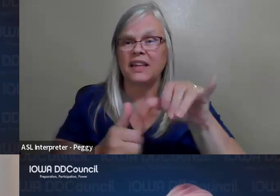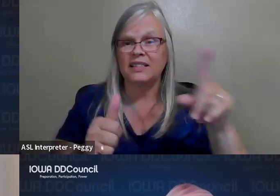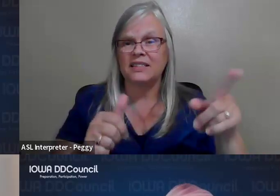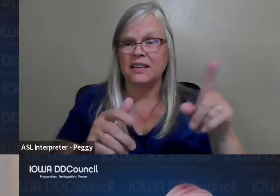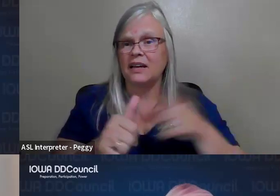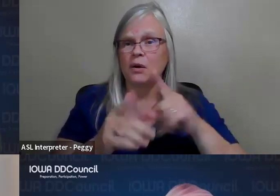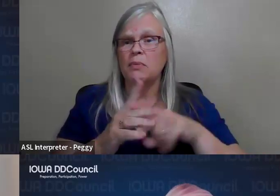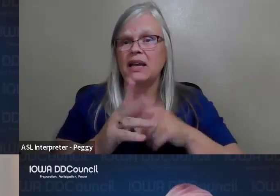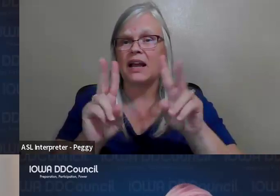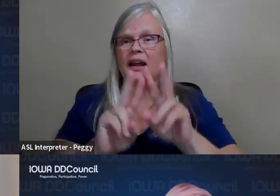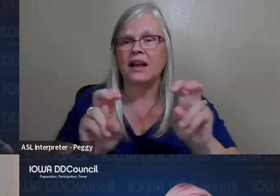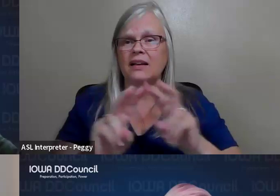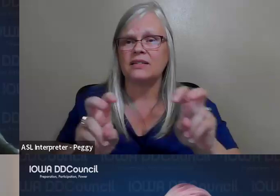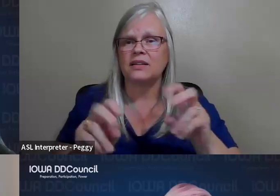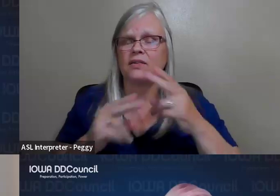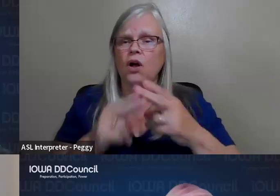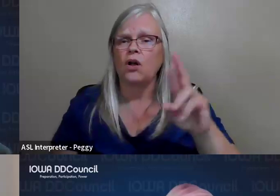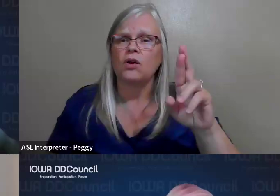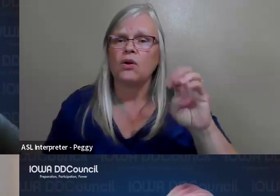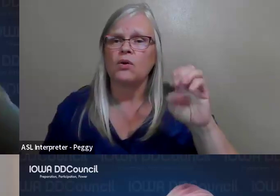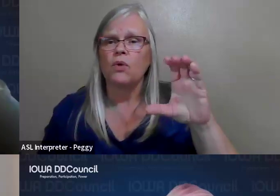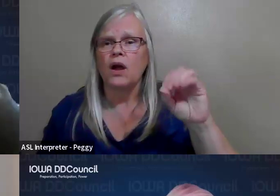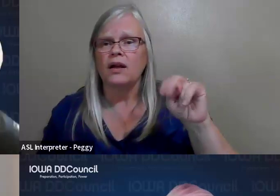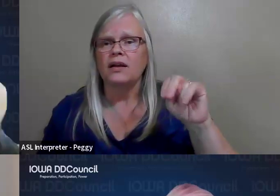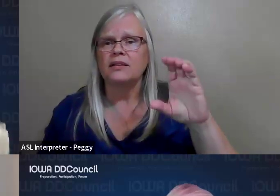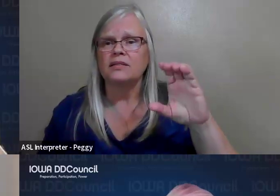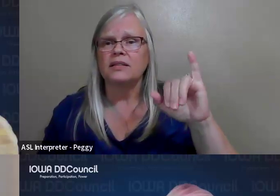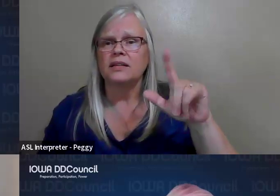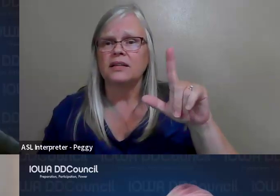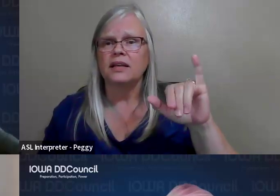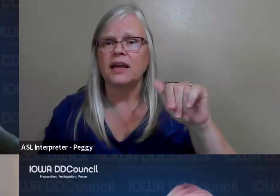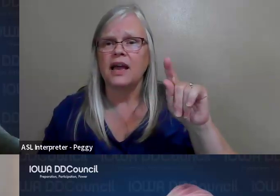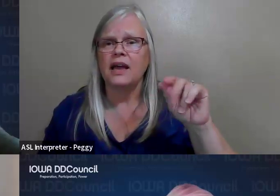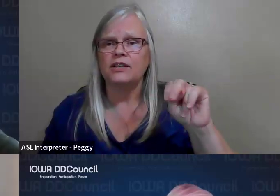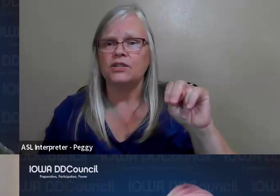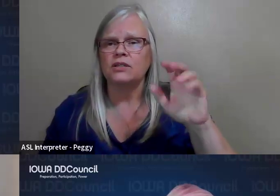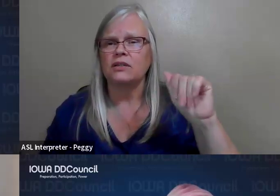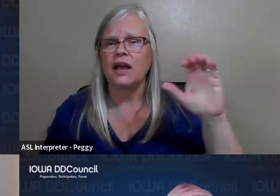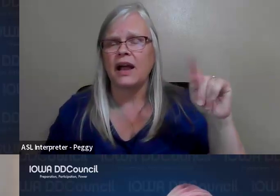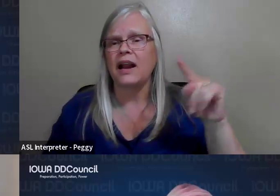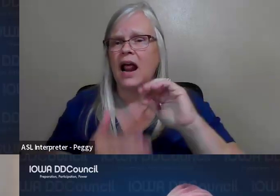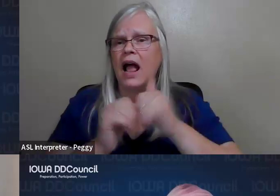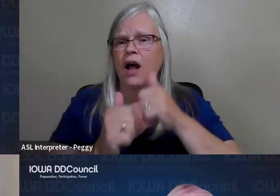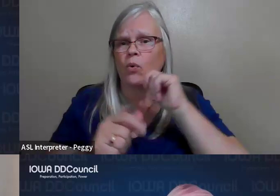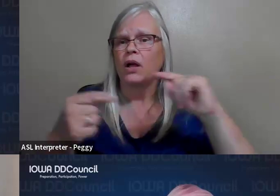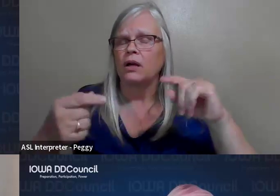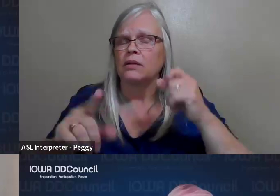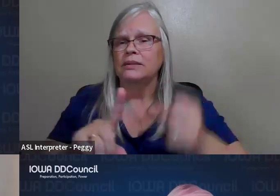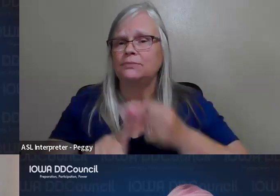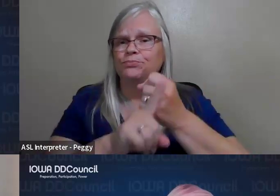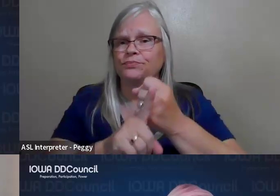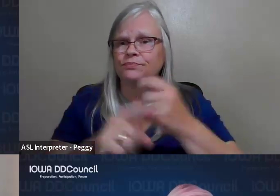analysis of that Reconciliation Act and what the impacts are going to be on the state. I think the big one